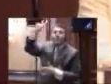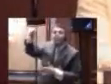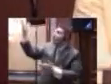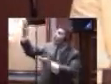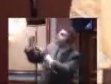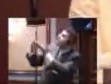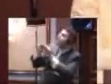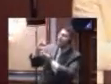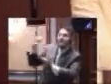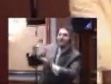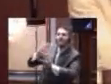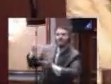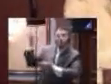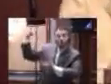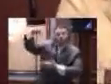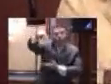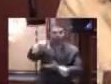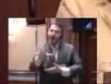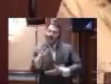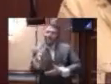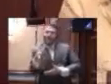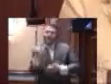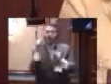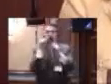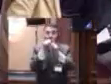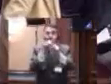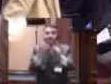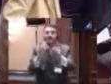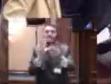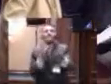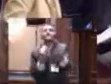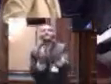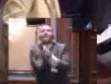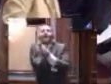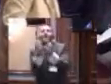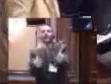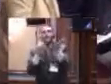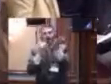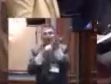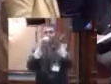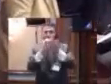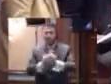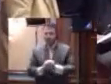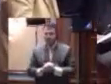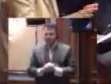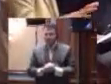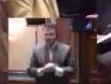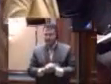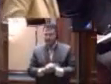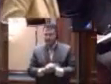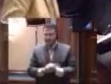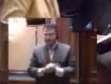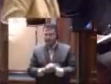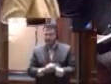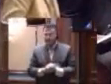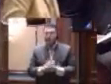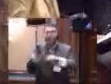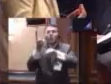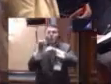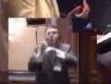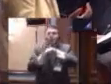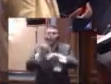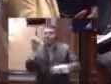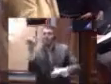specific depth on the broad areas identified. I'll be looking broadly